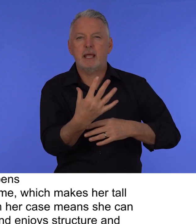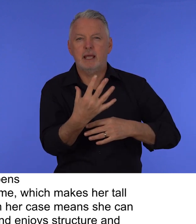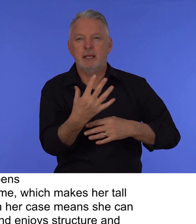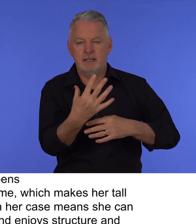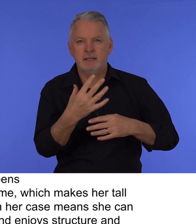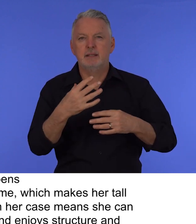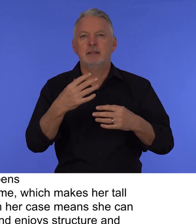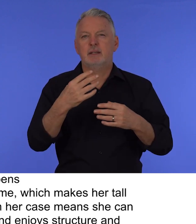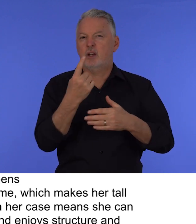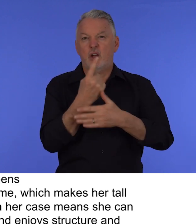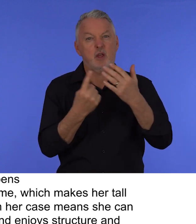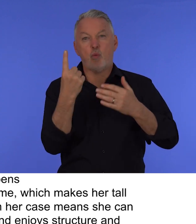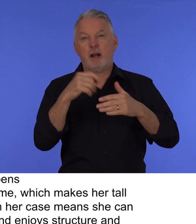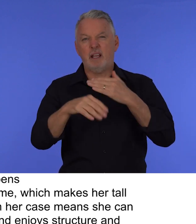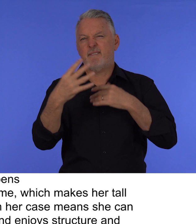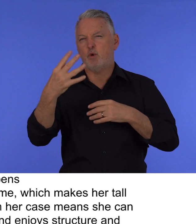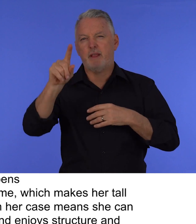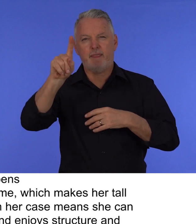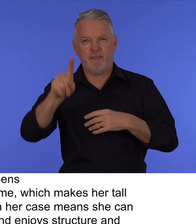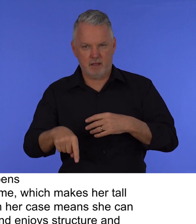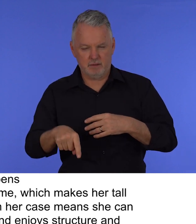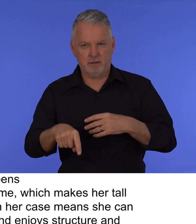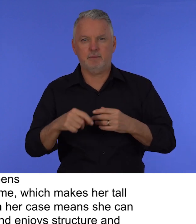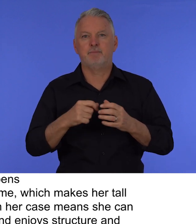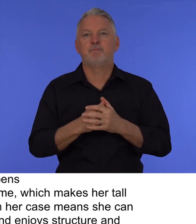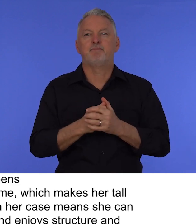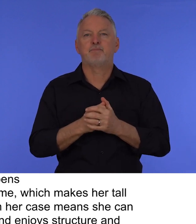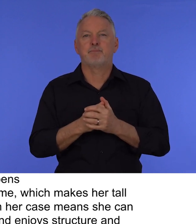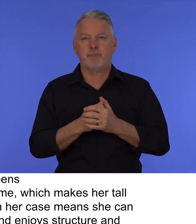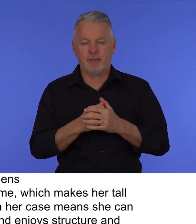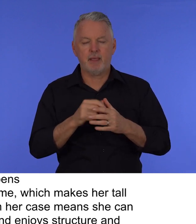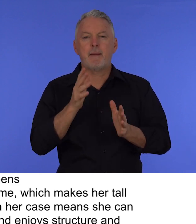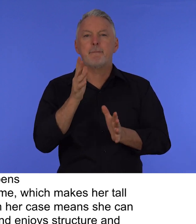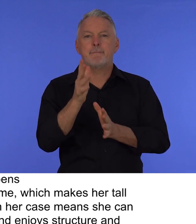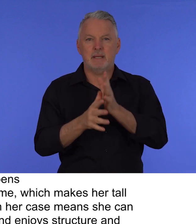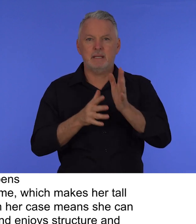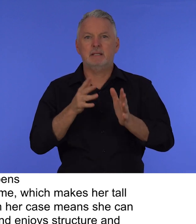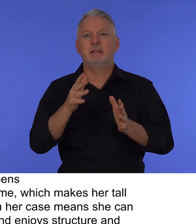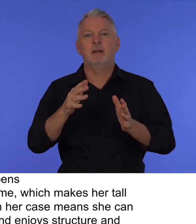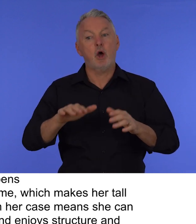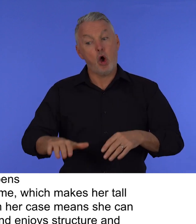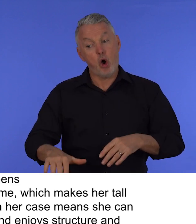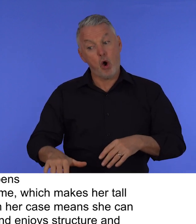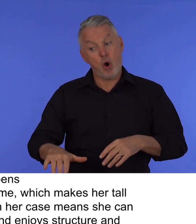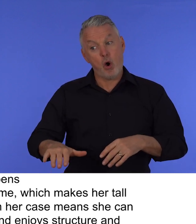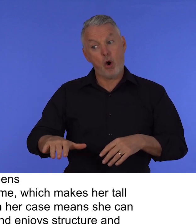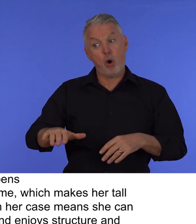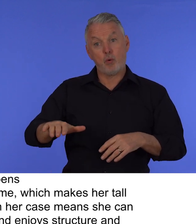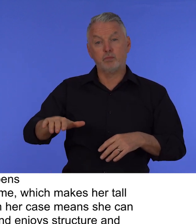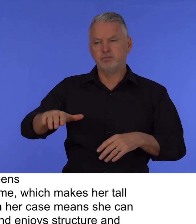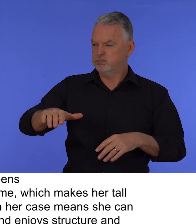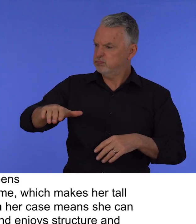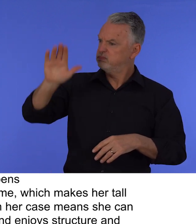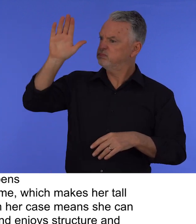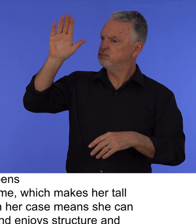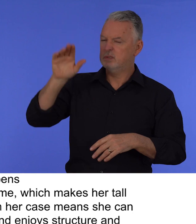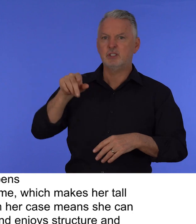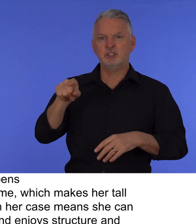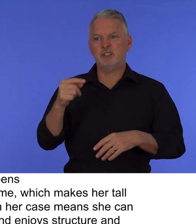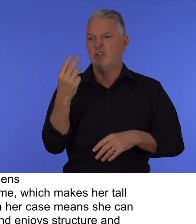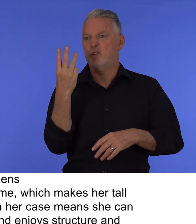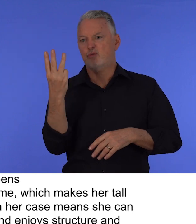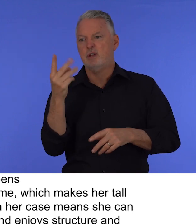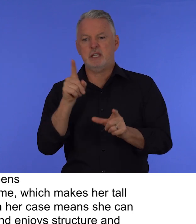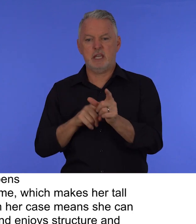syndrome, so that's a genetic rare condition, 1 in every 14,000, and with that comes an